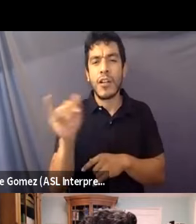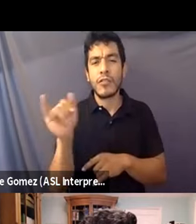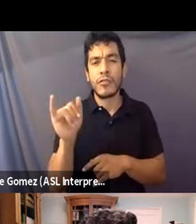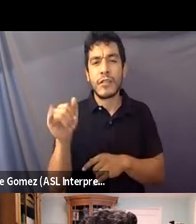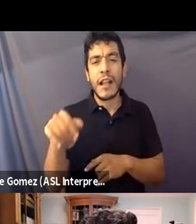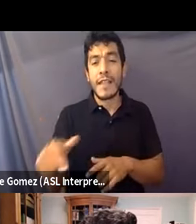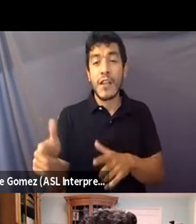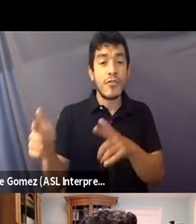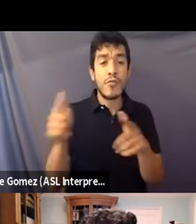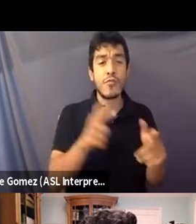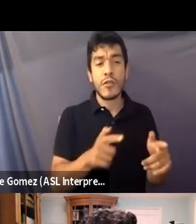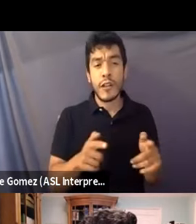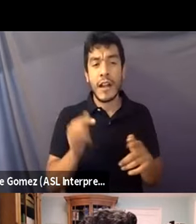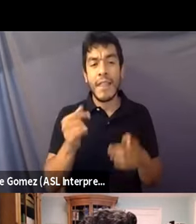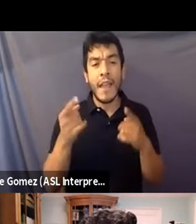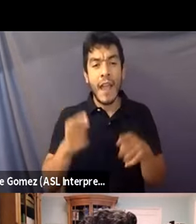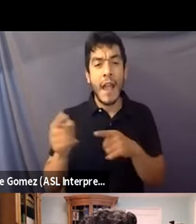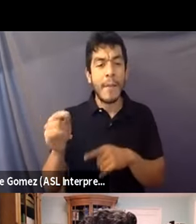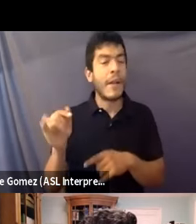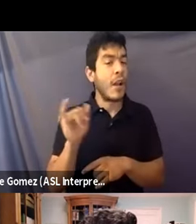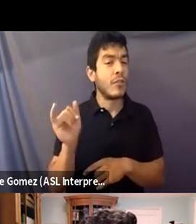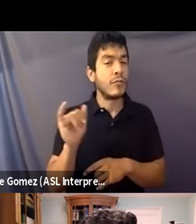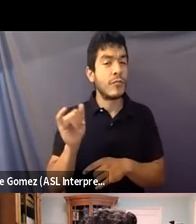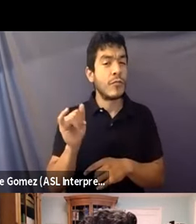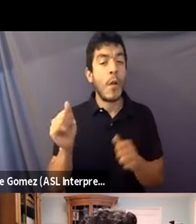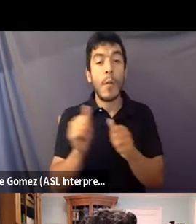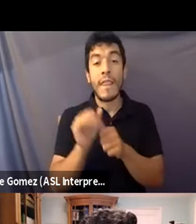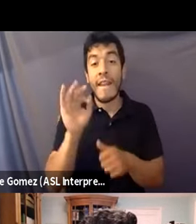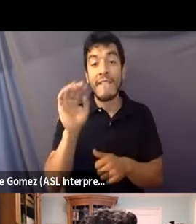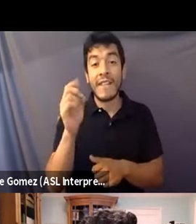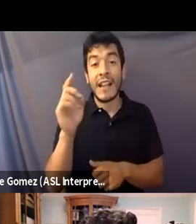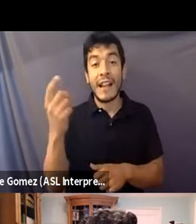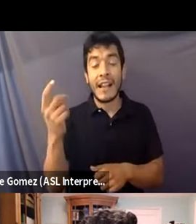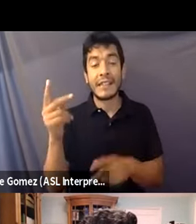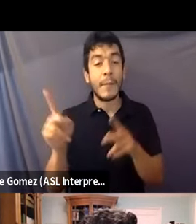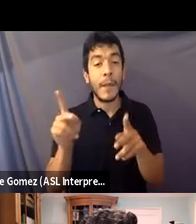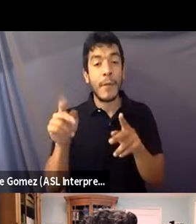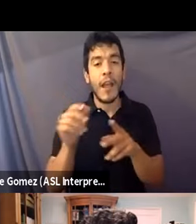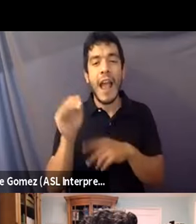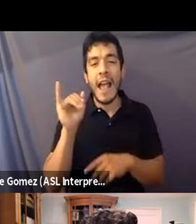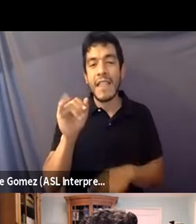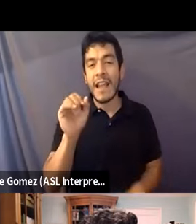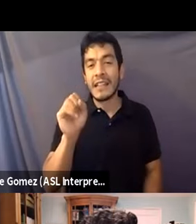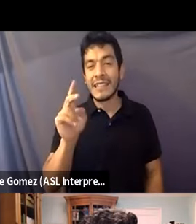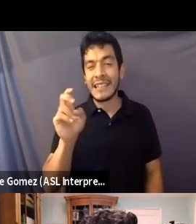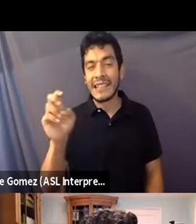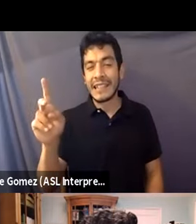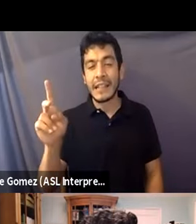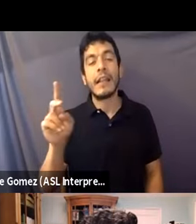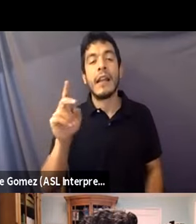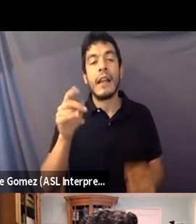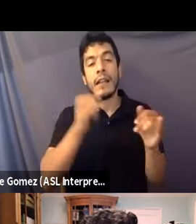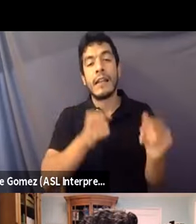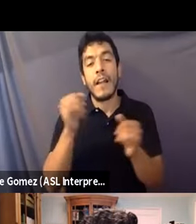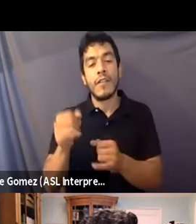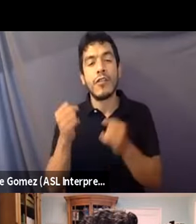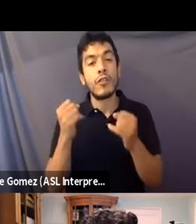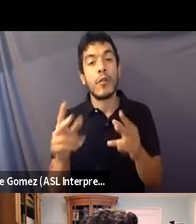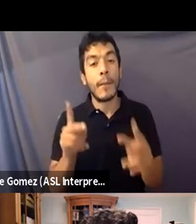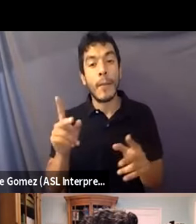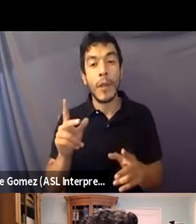that happened as well, like with the FedEx individuals and the Sikh individuals, so many people are, are looking